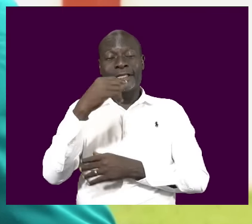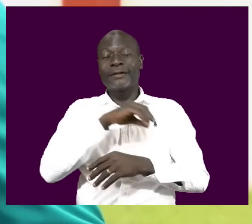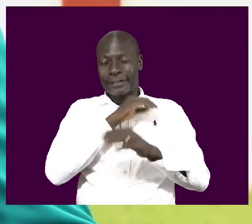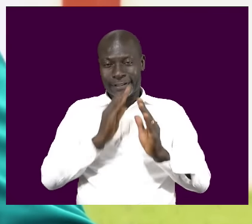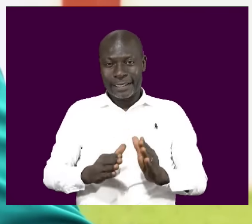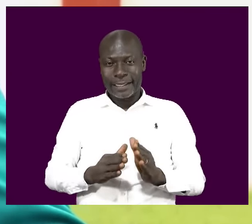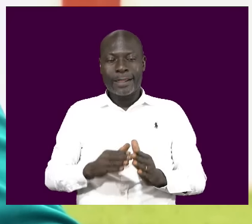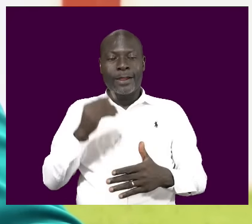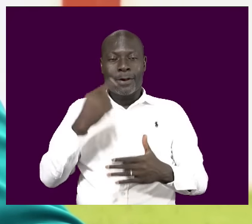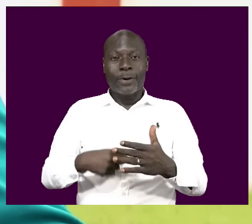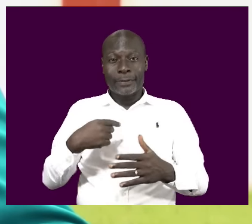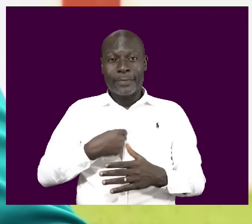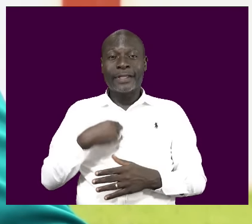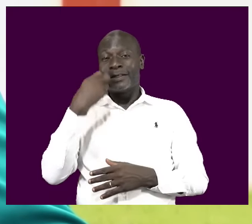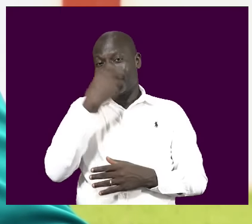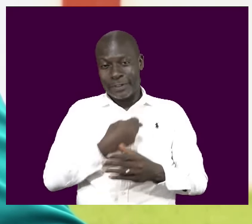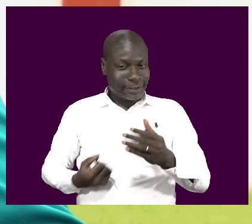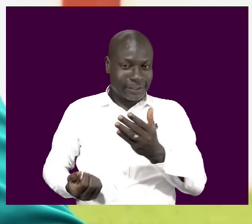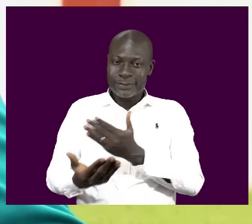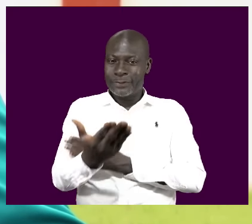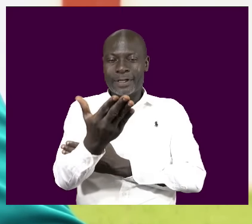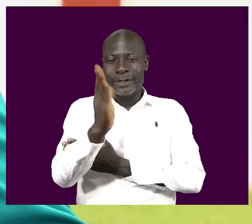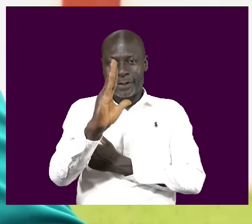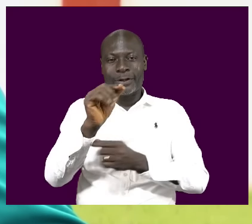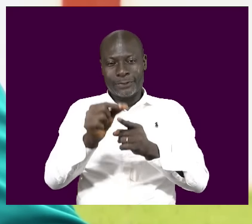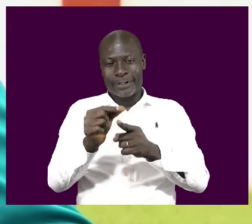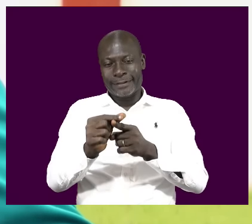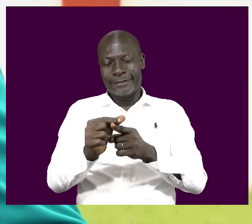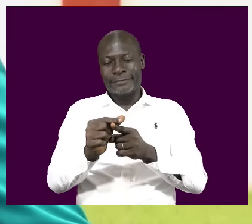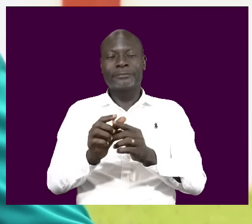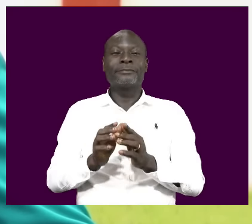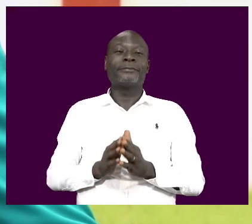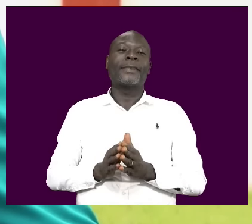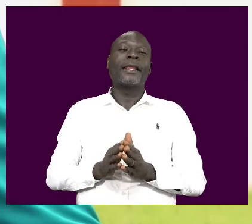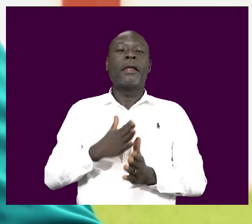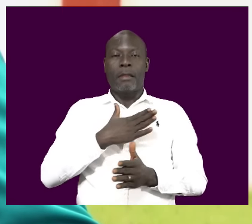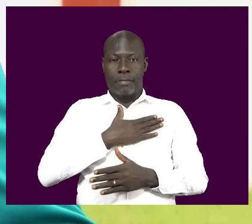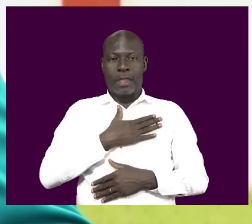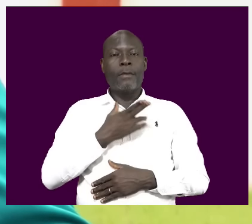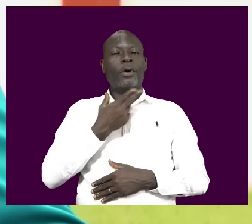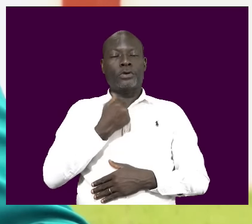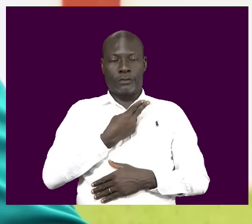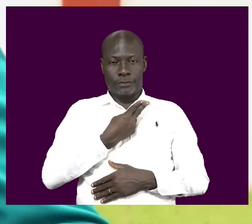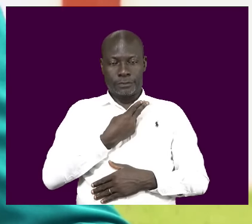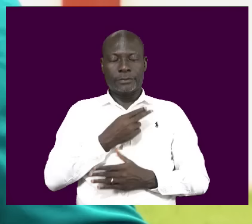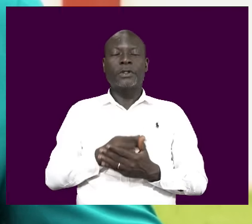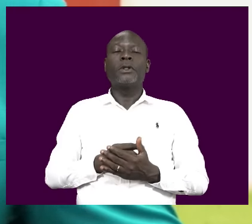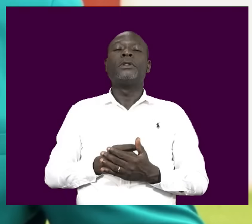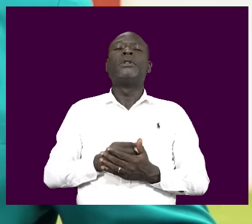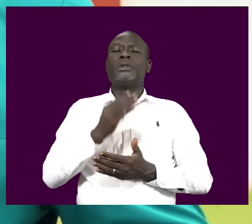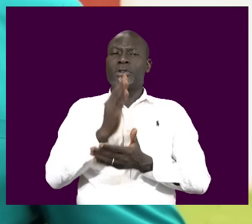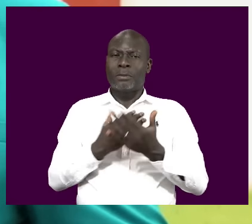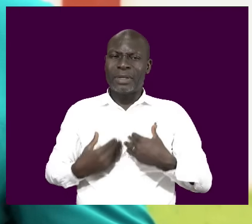And someone may catch up and they know, hey, you're Yankopon, Asam. May also for me preach it. Now, Obia